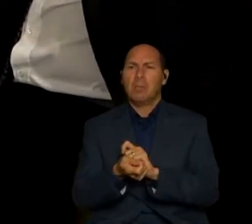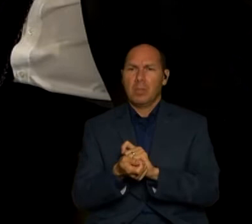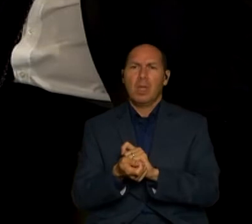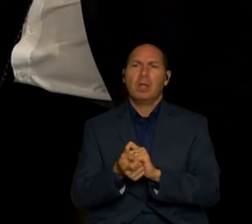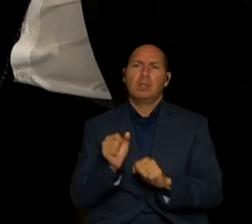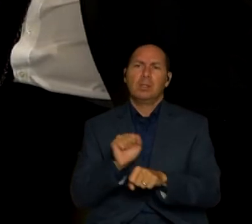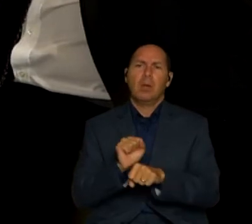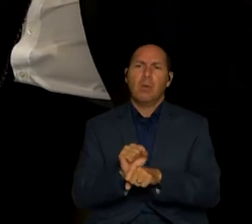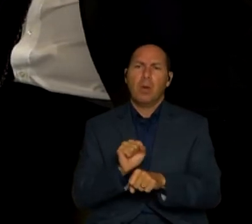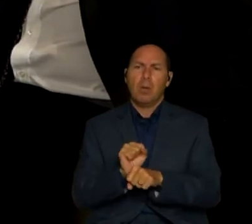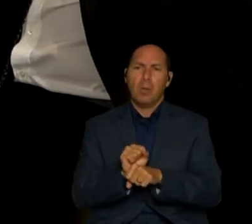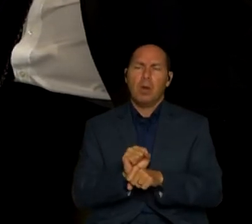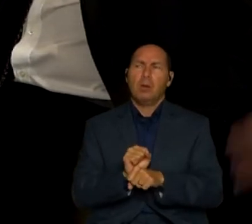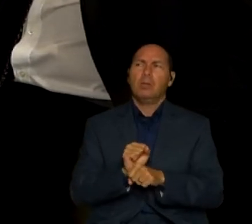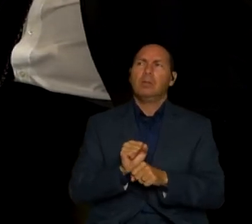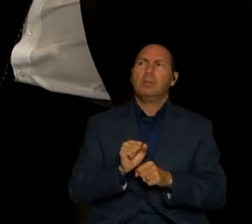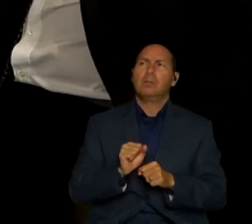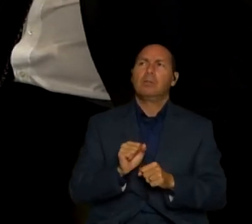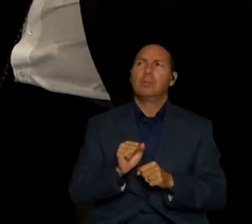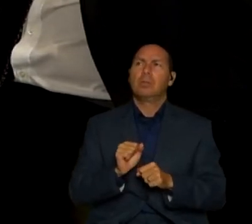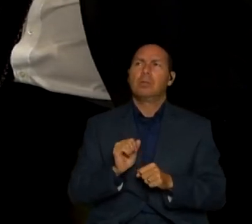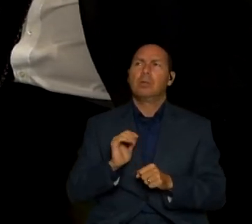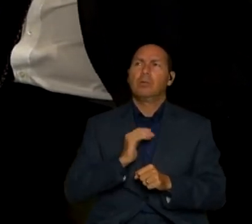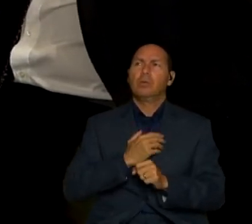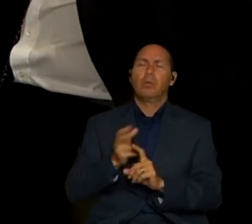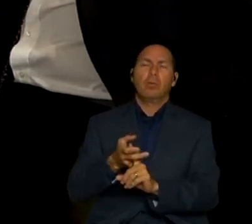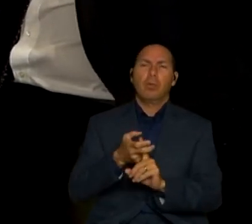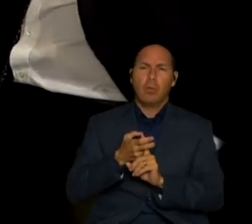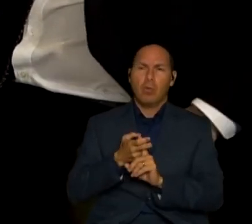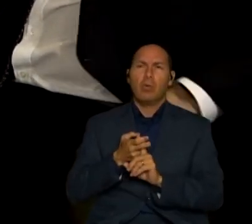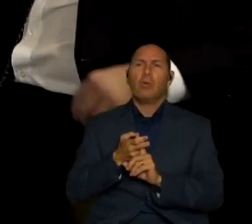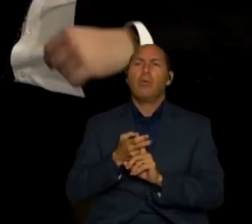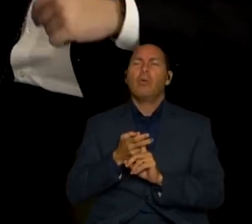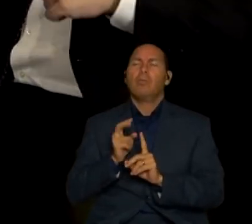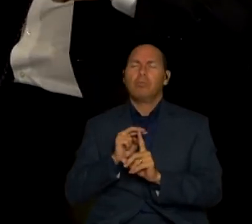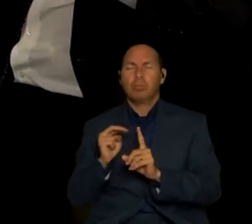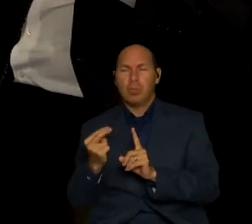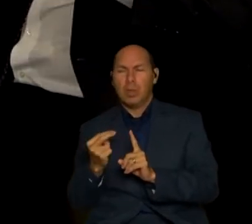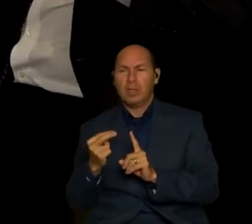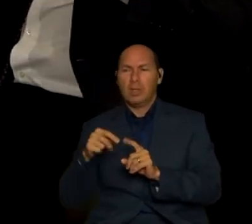So I guess from a recruitment perspective in the government of Puerto Rico,